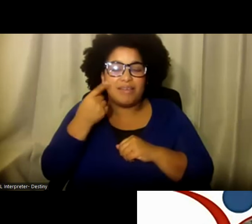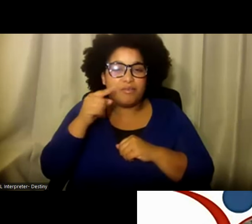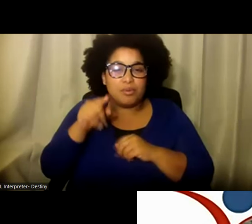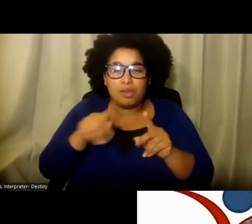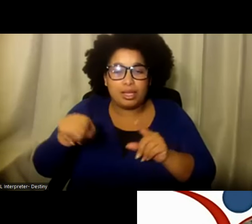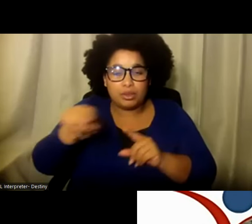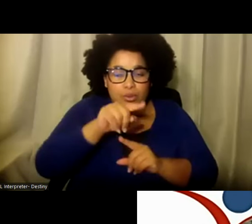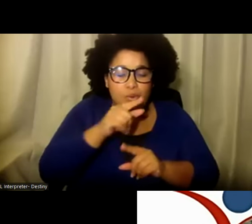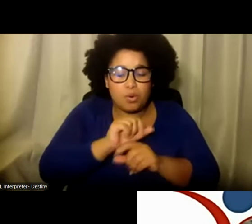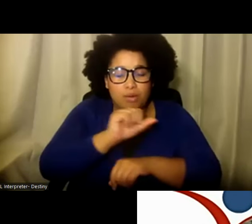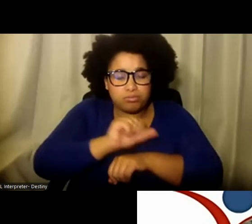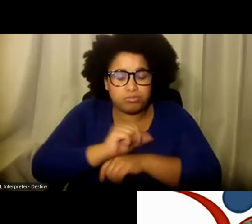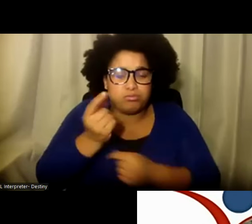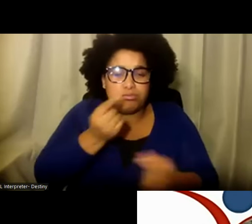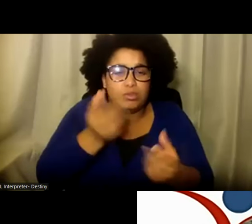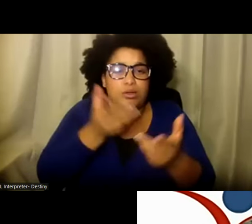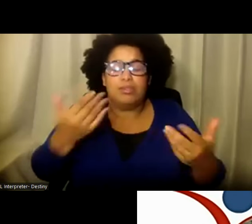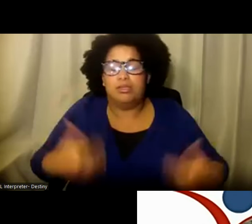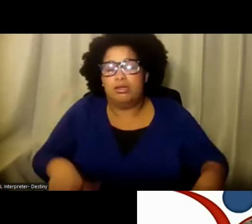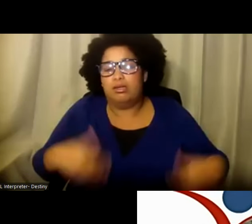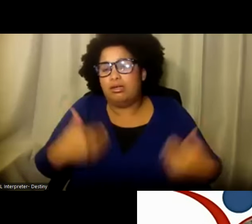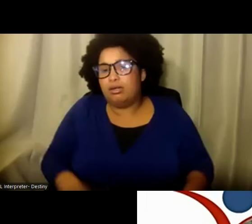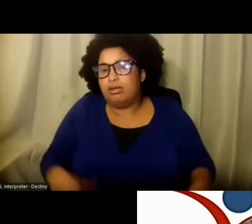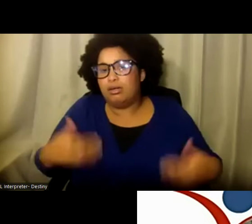a wide range of things with people each and every day,